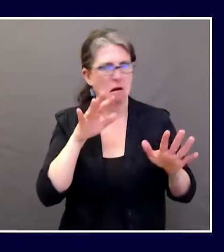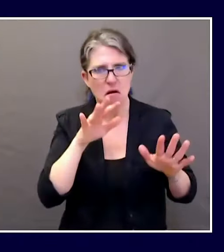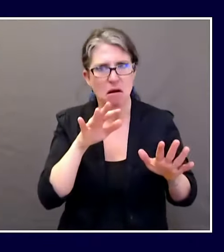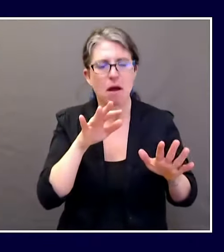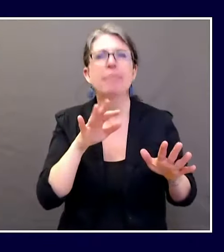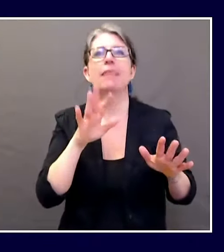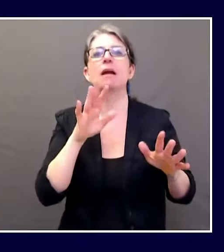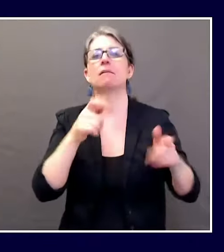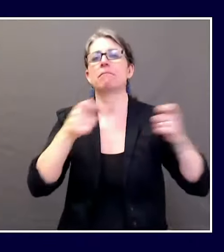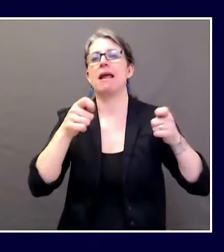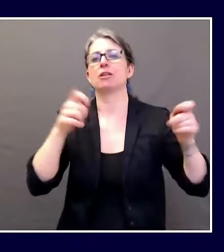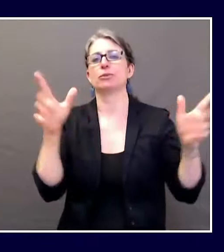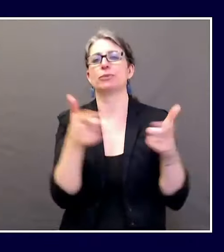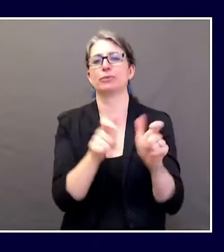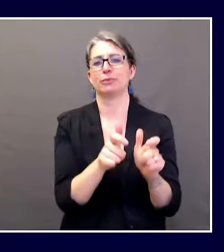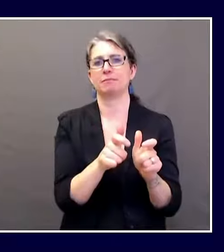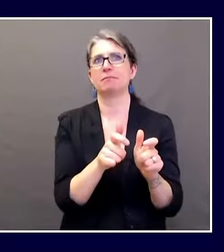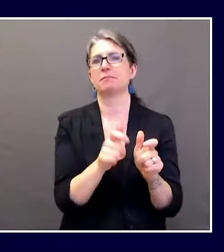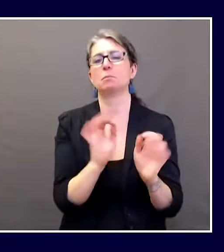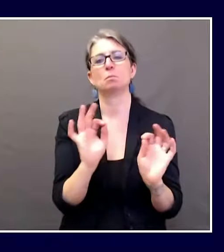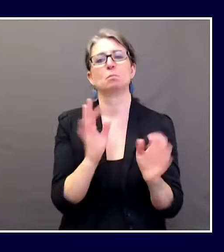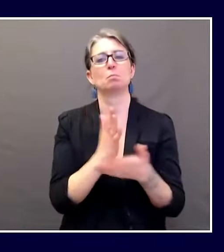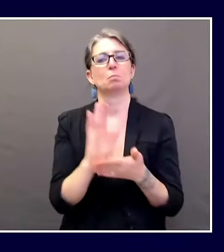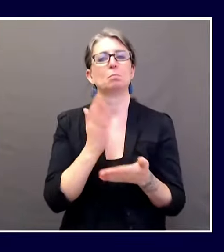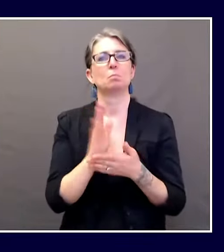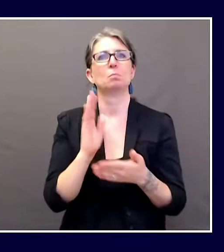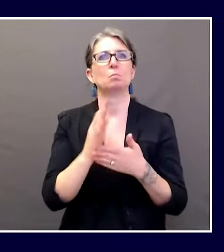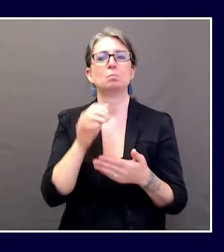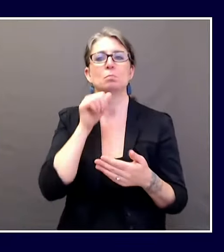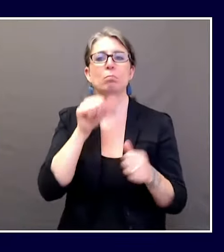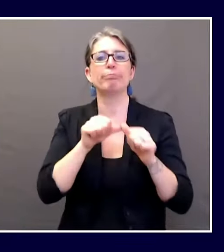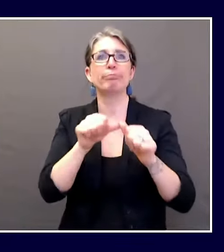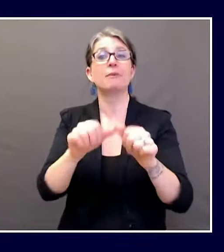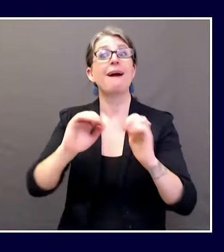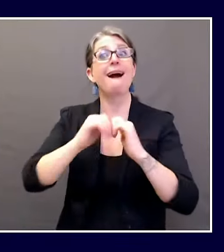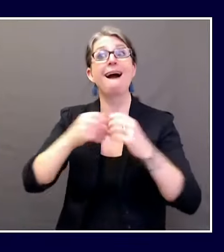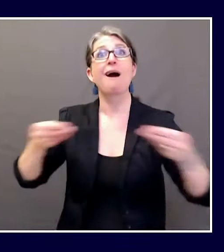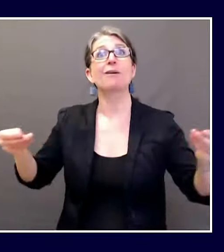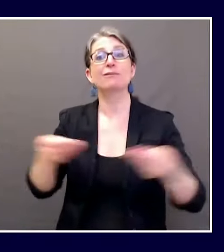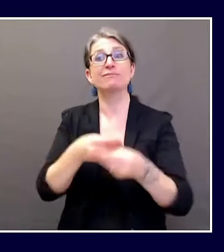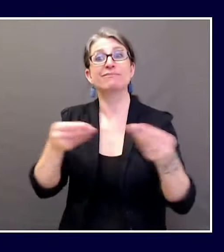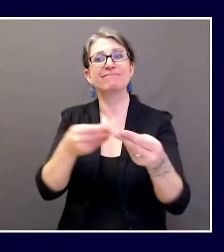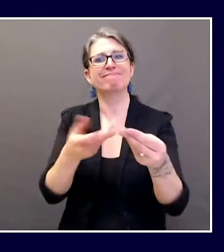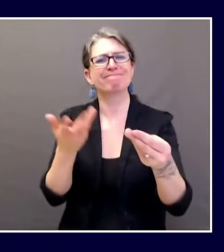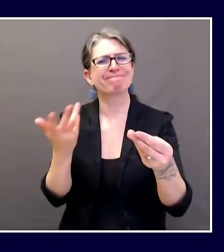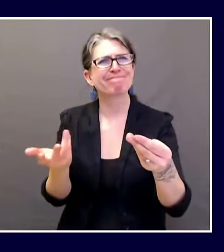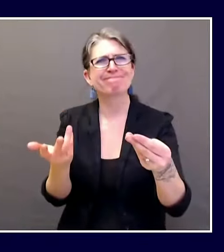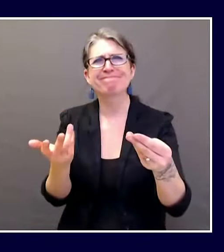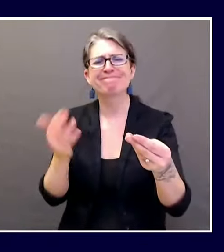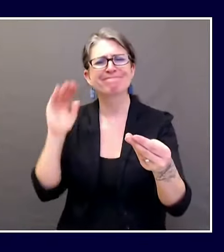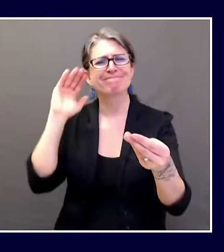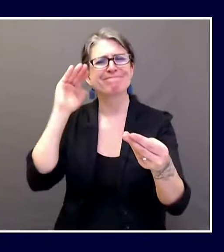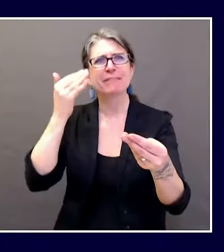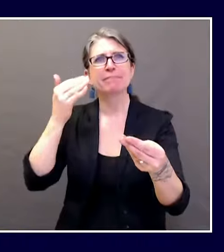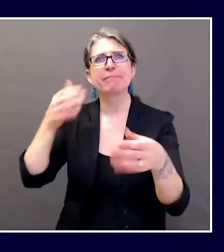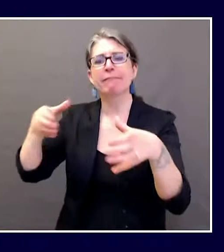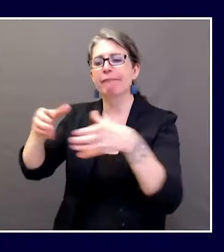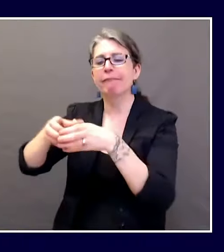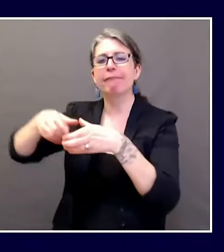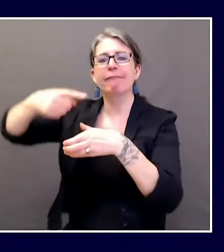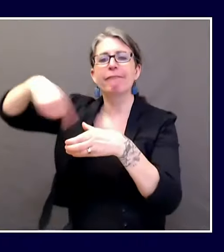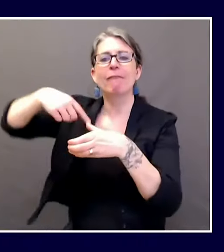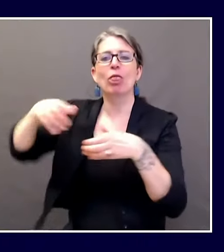largely transmission through small social gatherings rather than any sort of large omnipresent outbreak or anything being driven by a